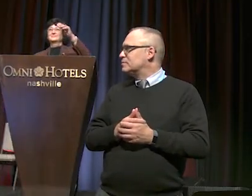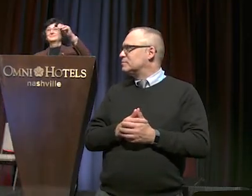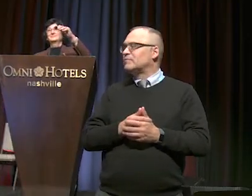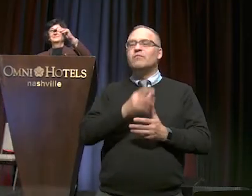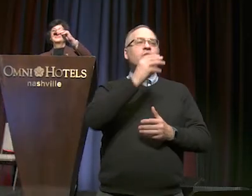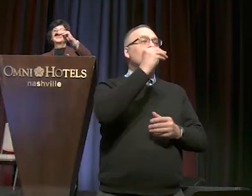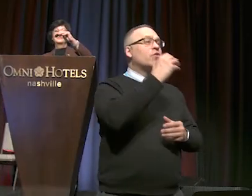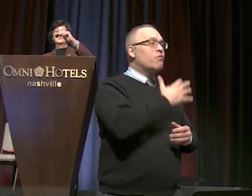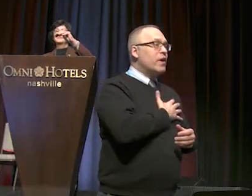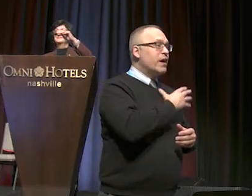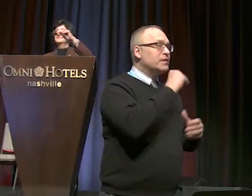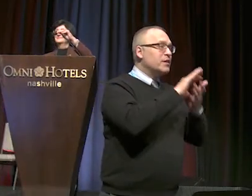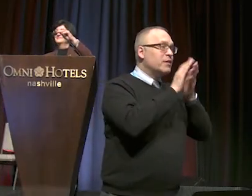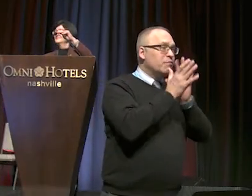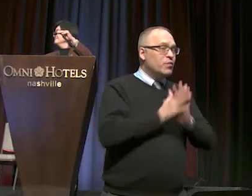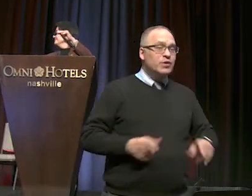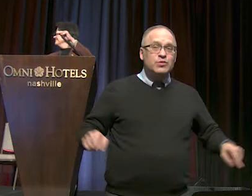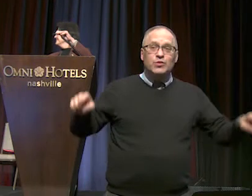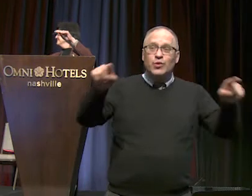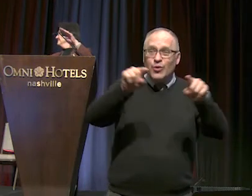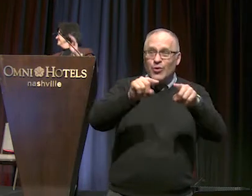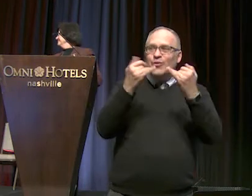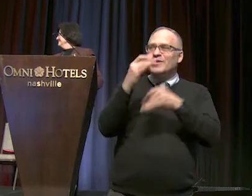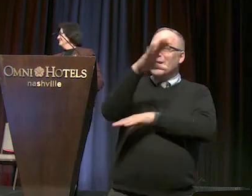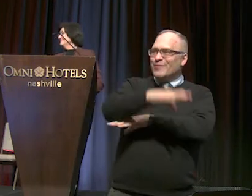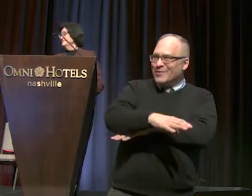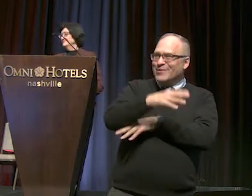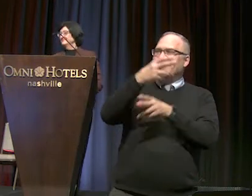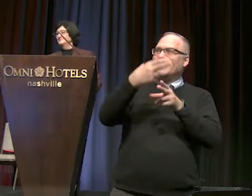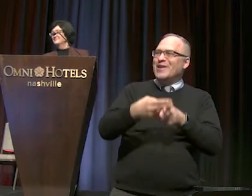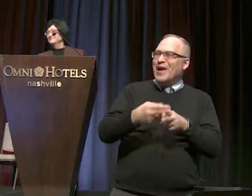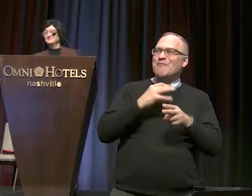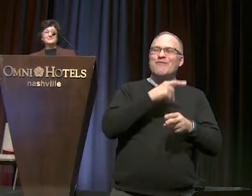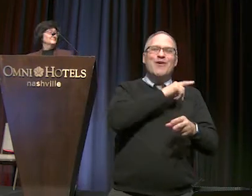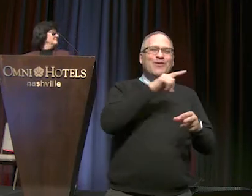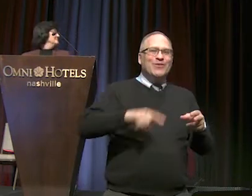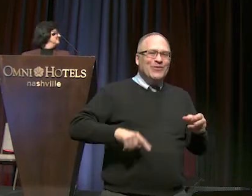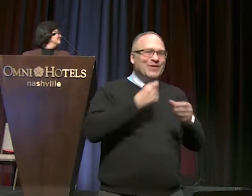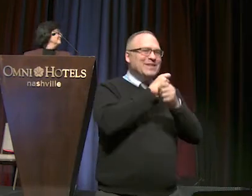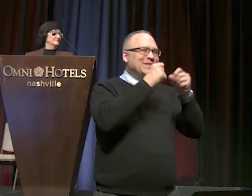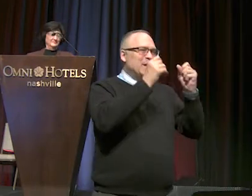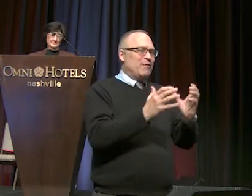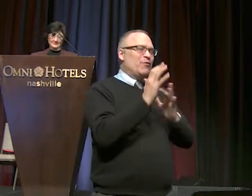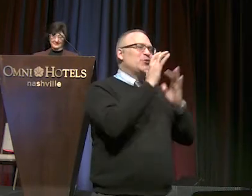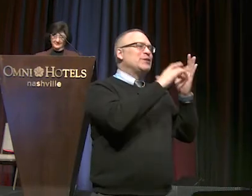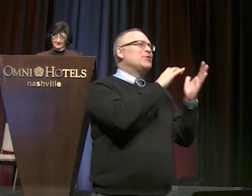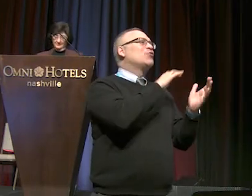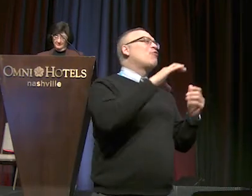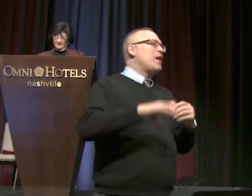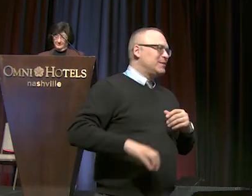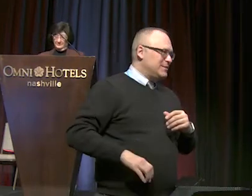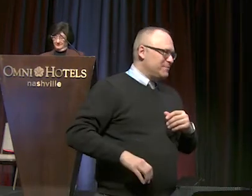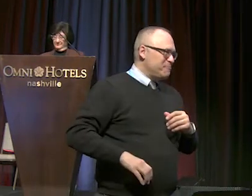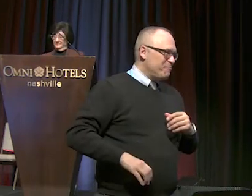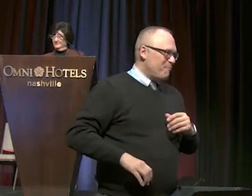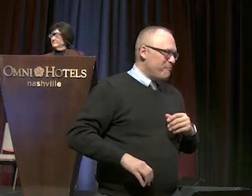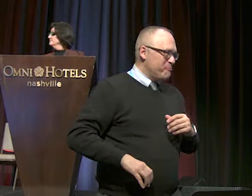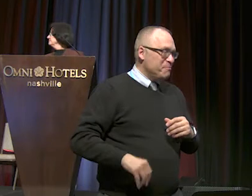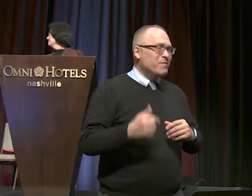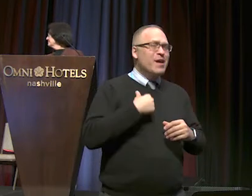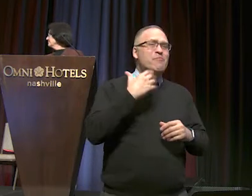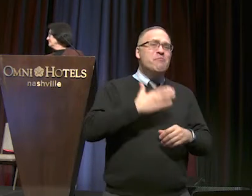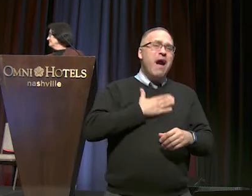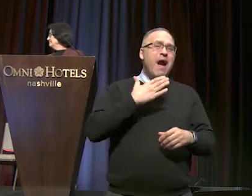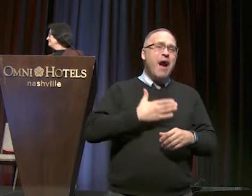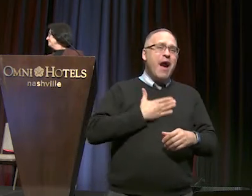Grace and peace to you this afternoon in the name of our Lord and Savior, Jesus Christ. I am happy